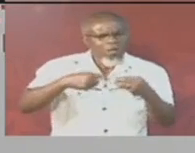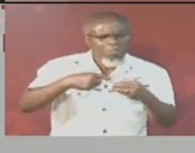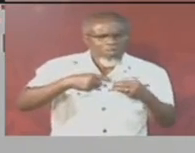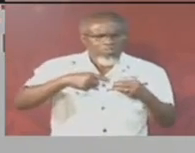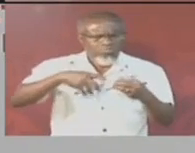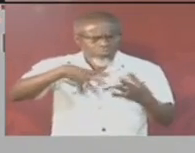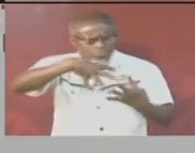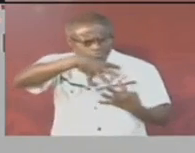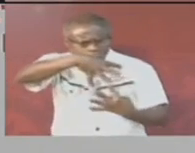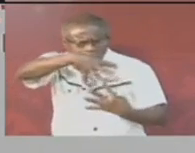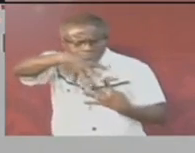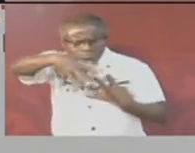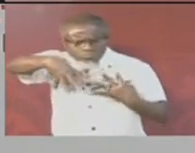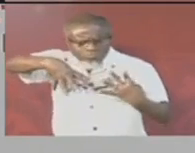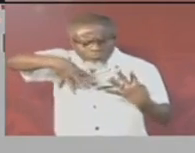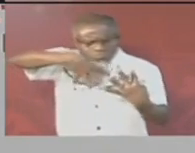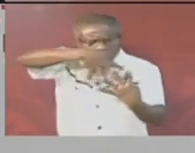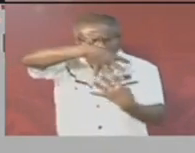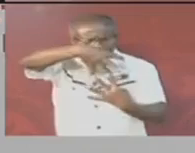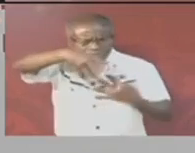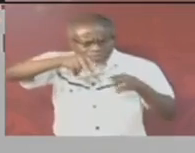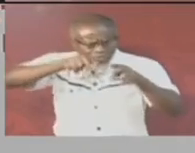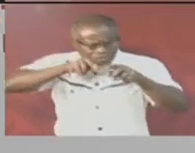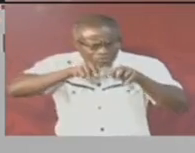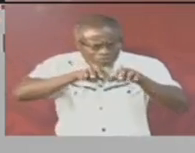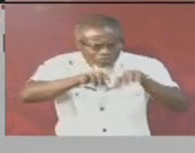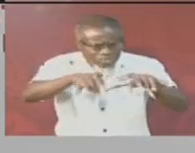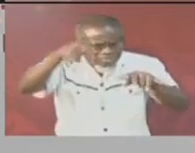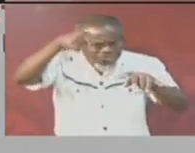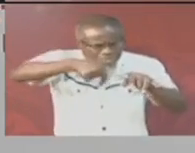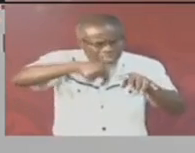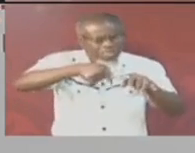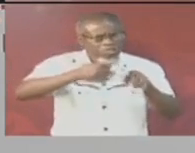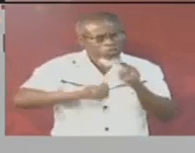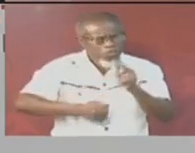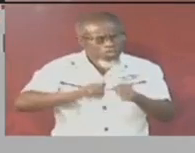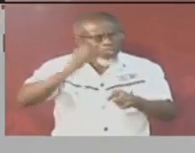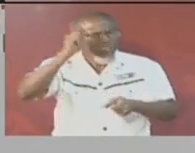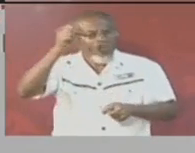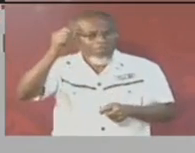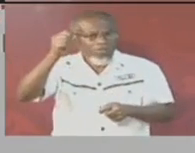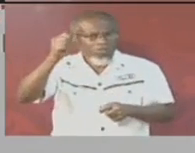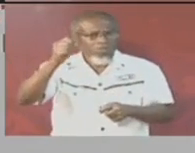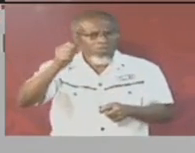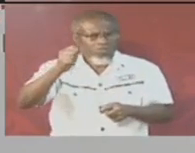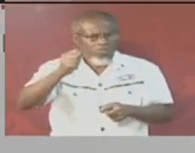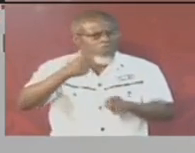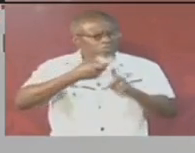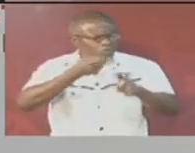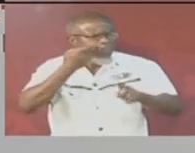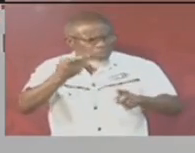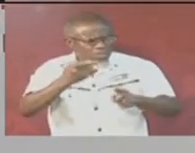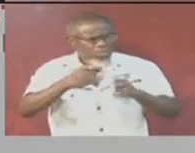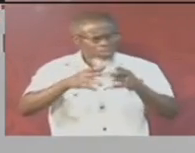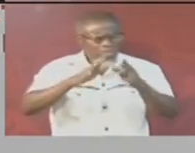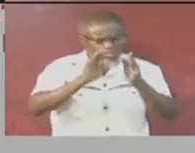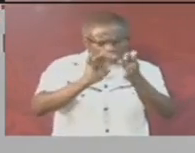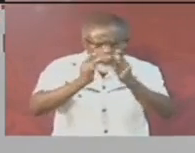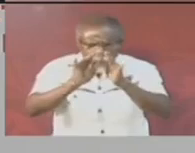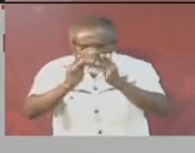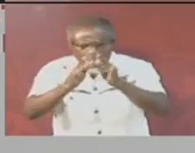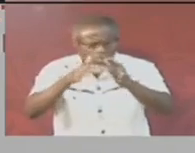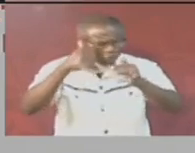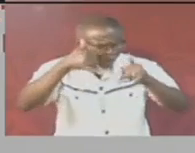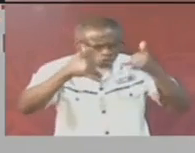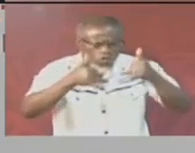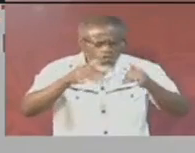virus inside of Trinidad and Tobago. And he said so on the basis of their observations from contact tracing and so on. So again,